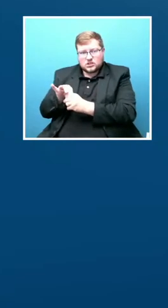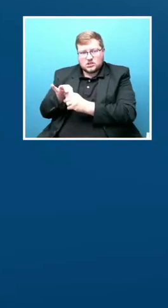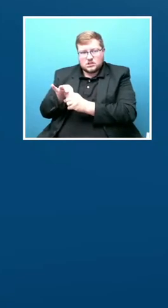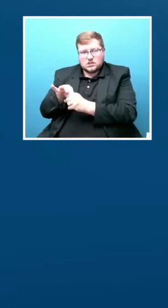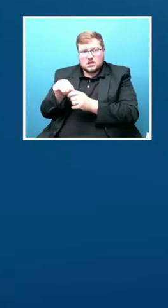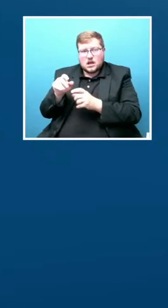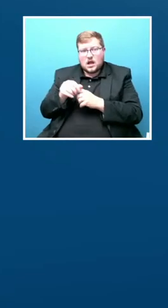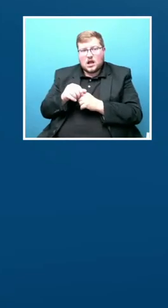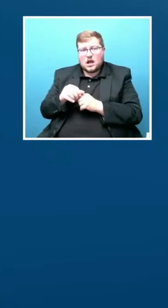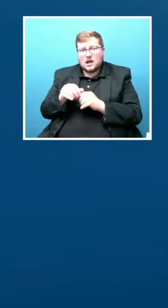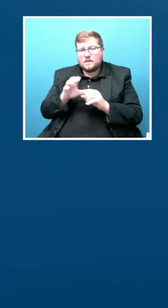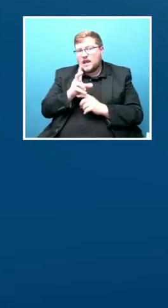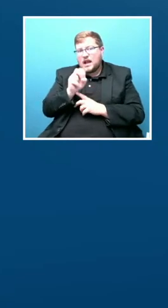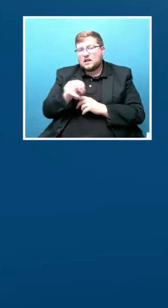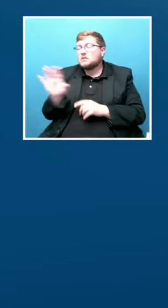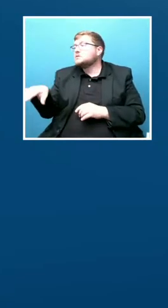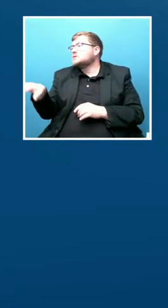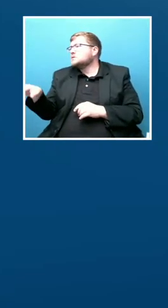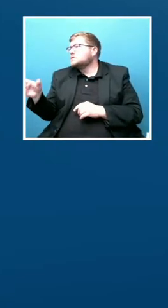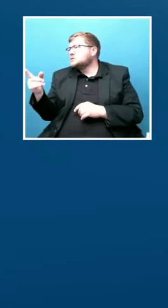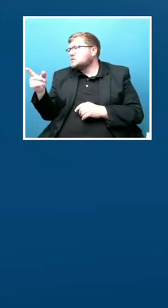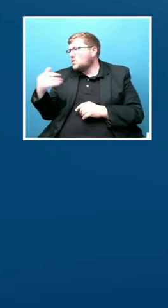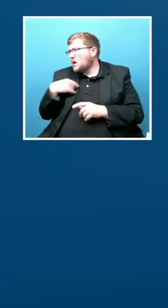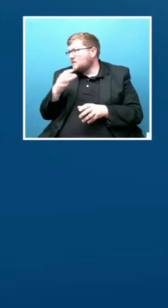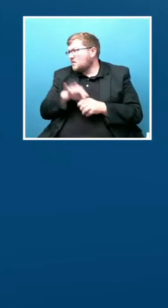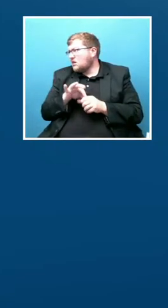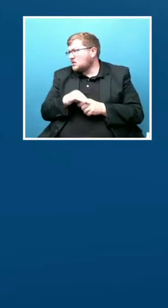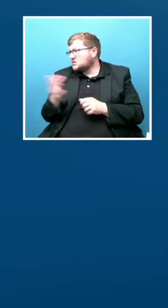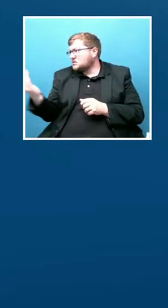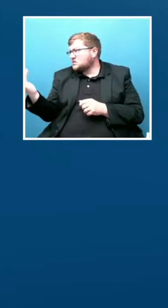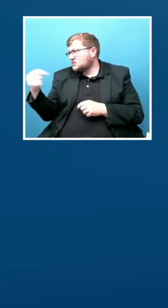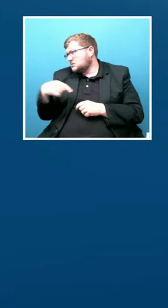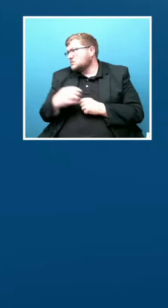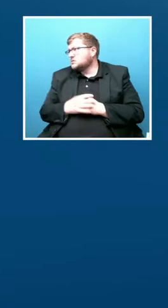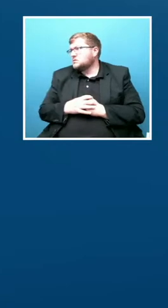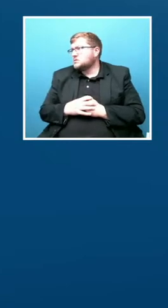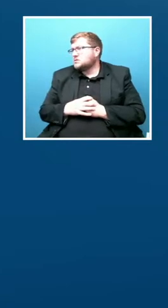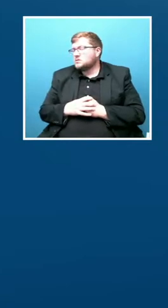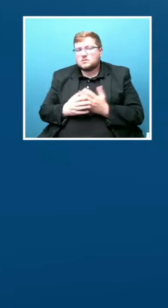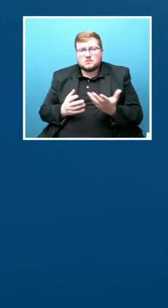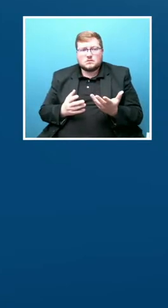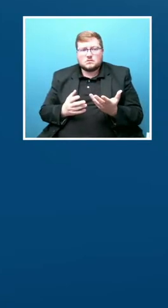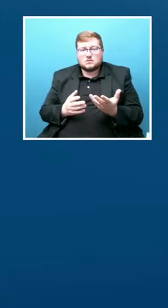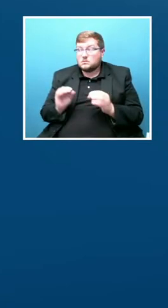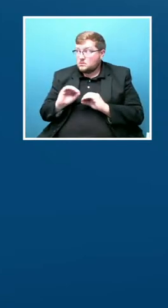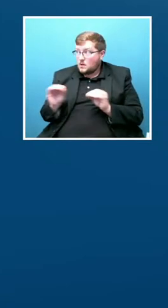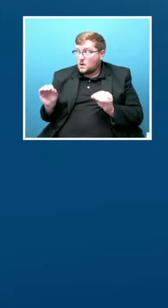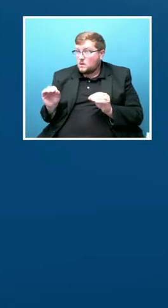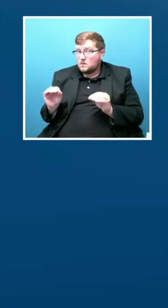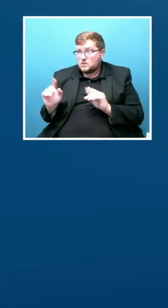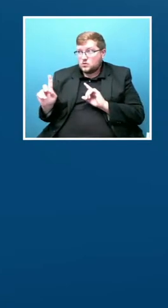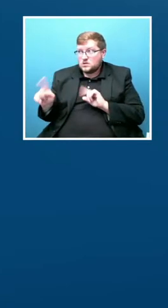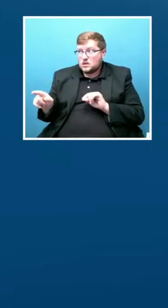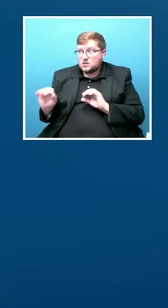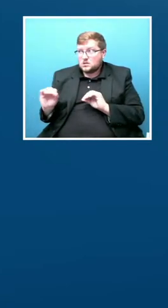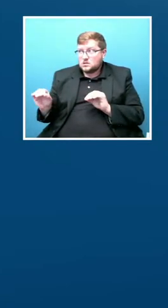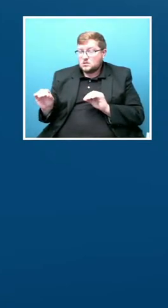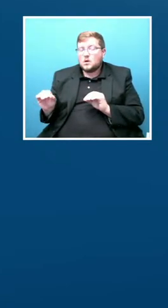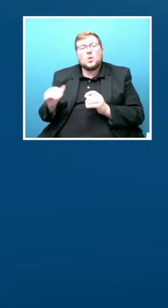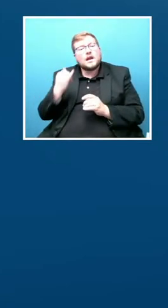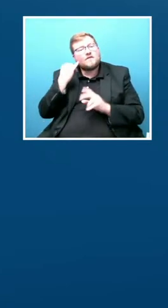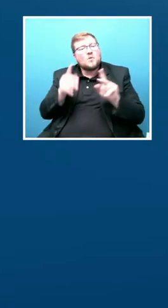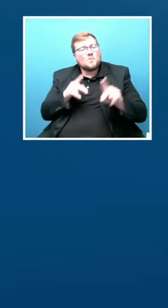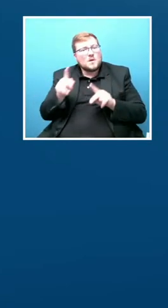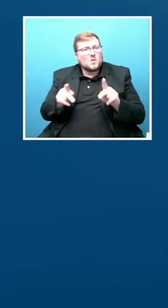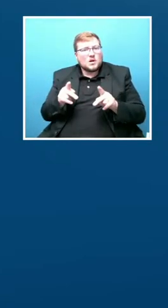the cave and say, hey, we're having some elections in here. Oh, no. All right. Nobody responded. I mean, if people do